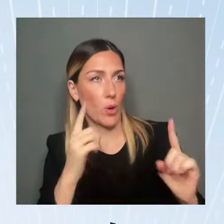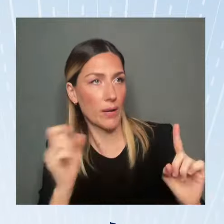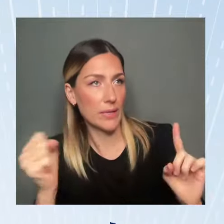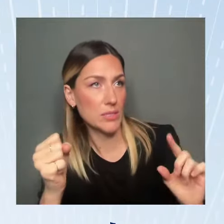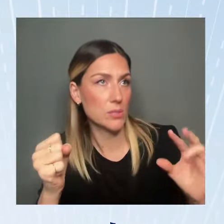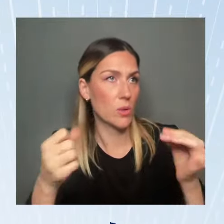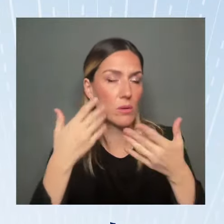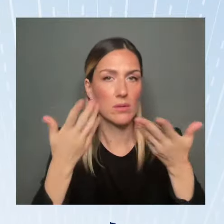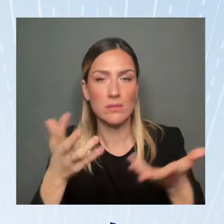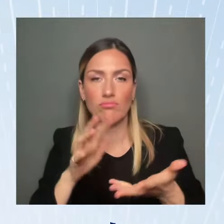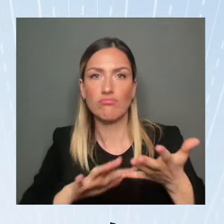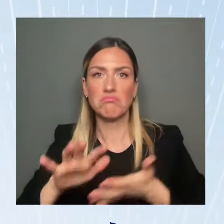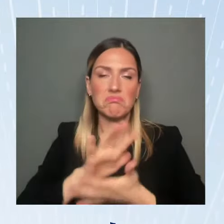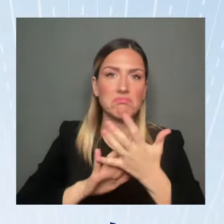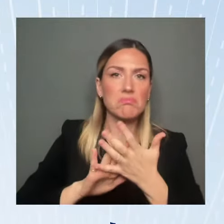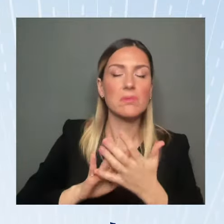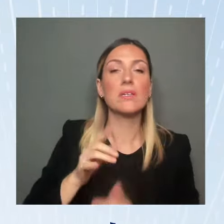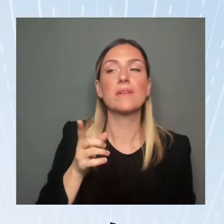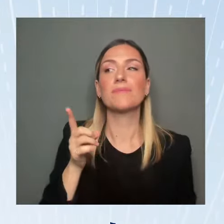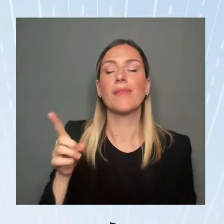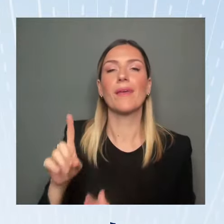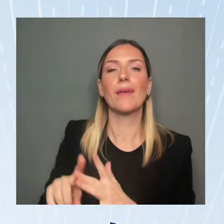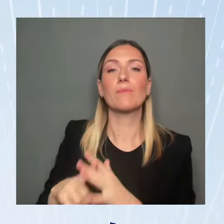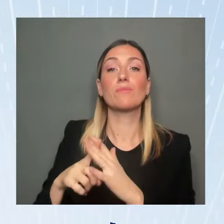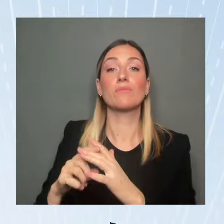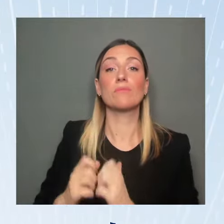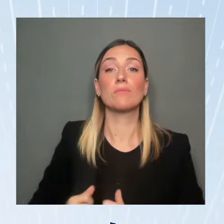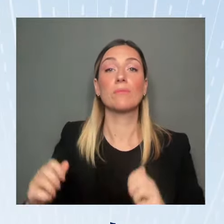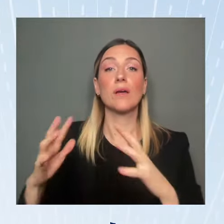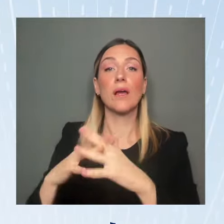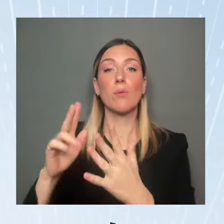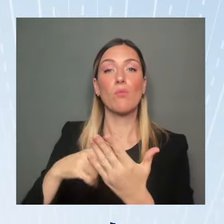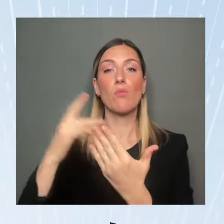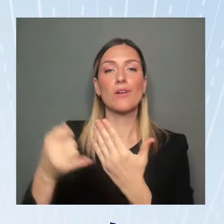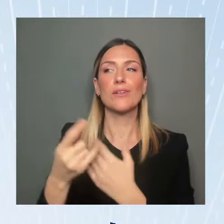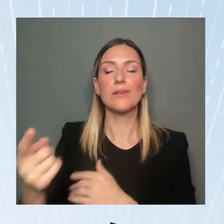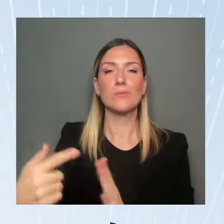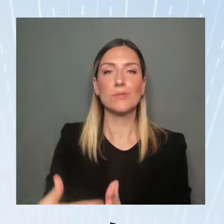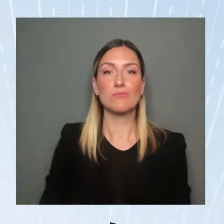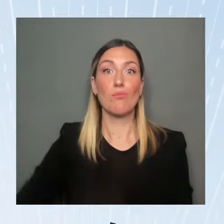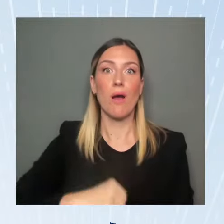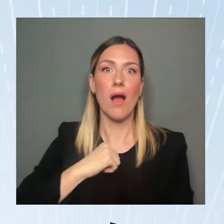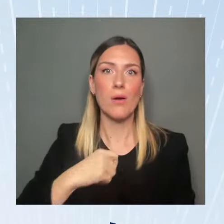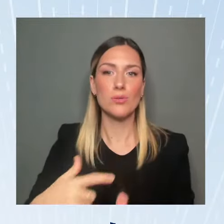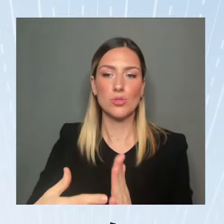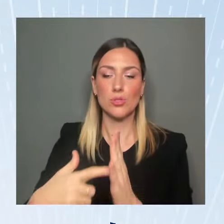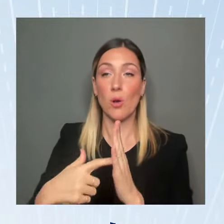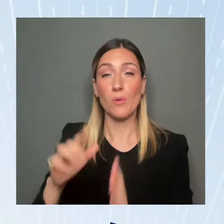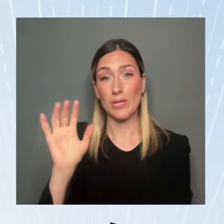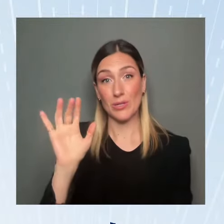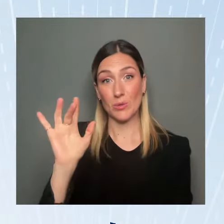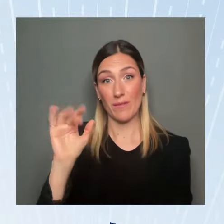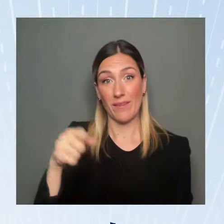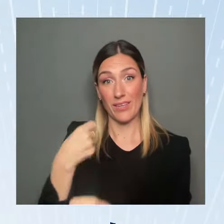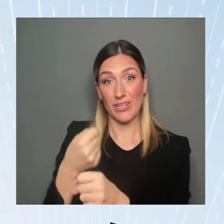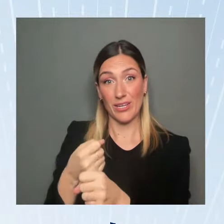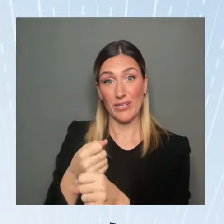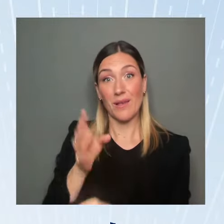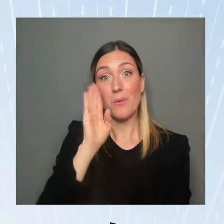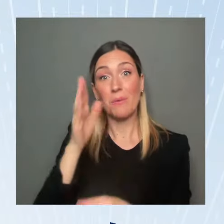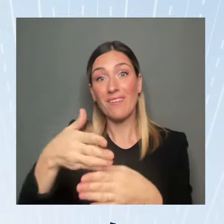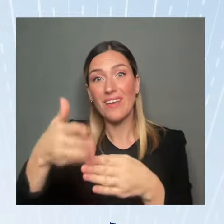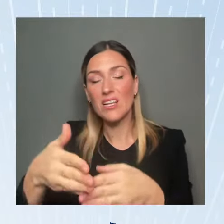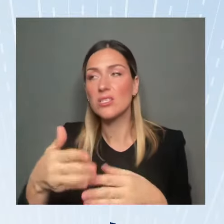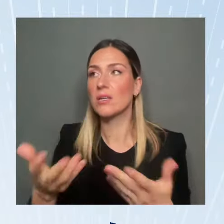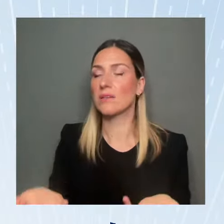And he began this project, and he said, and he was very proud to show it to me, because in 25 years, this is going to be done. And I said,